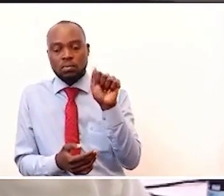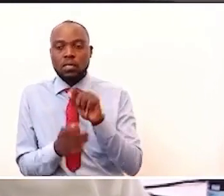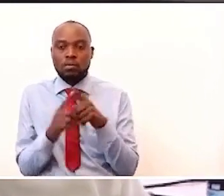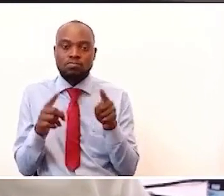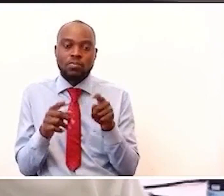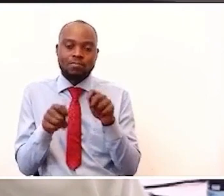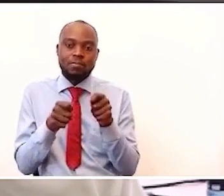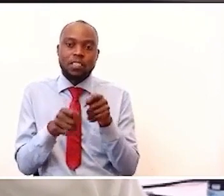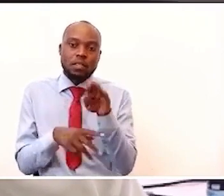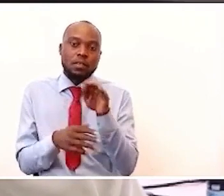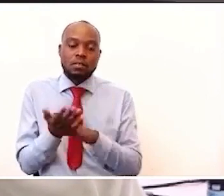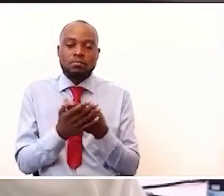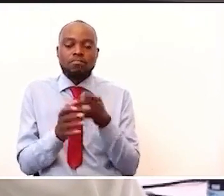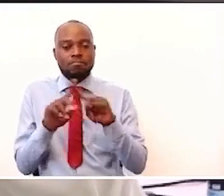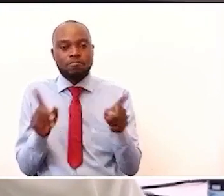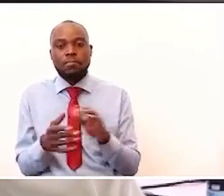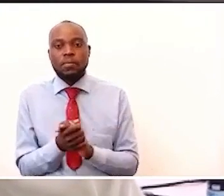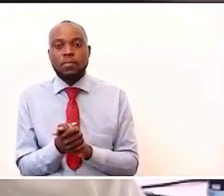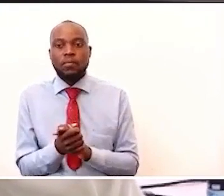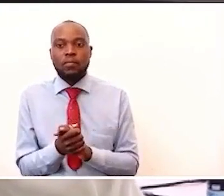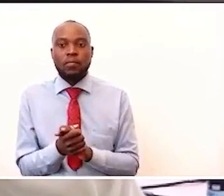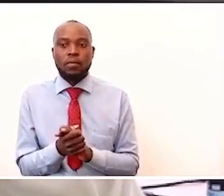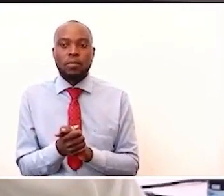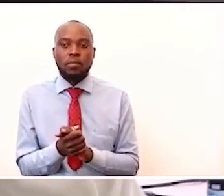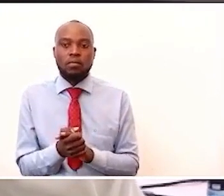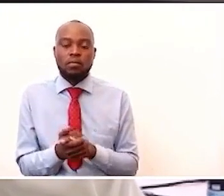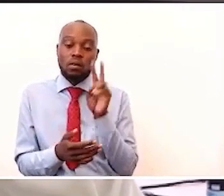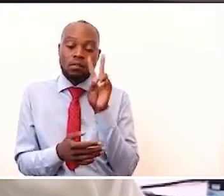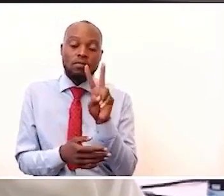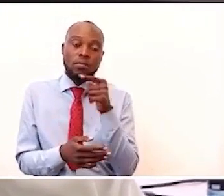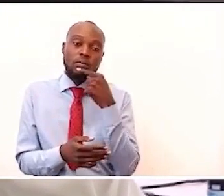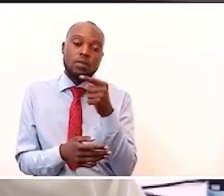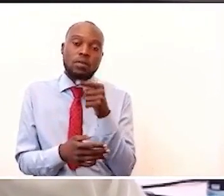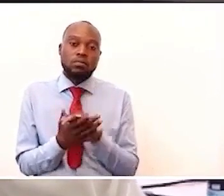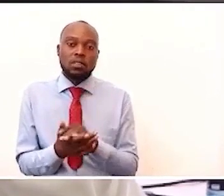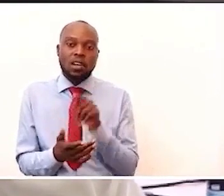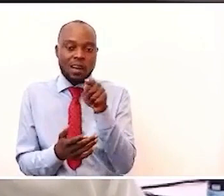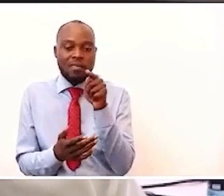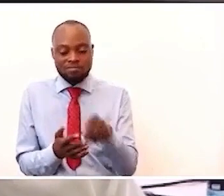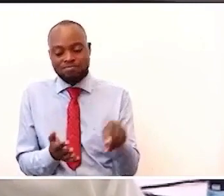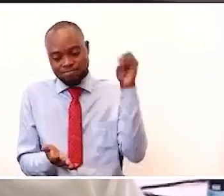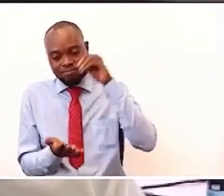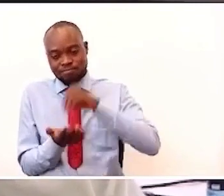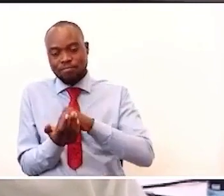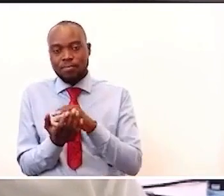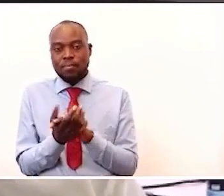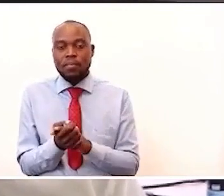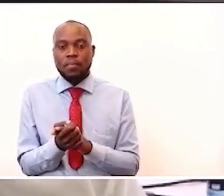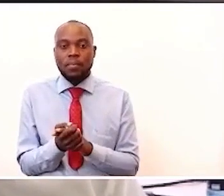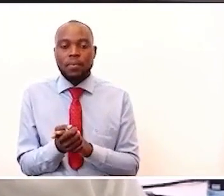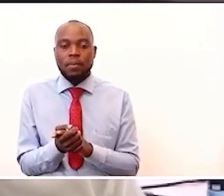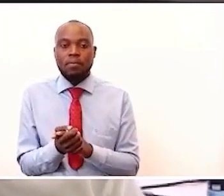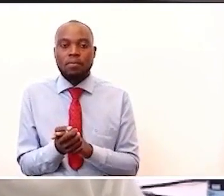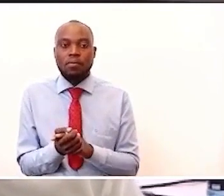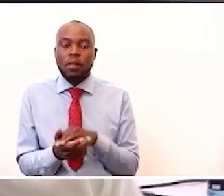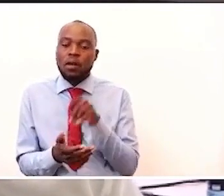So I did have them there, I just kind of jumped them. And my view is that these are complementary too. They serve a different purpose, and